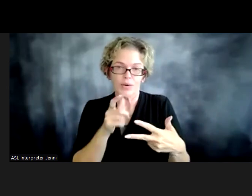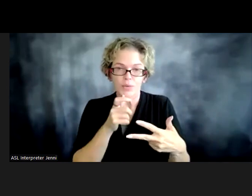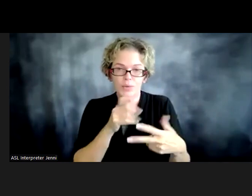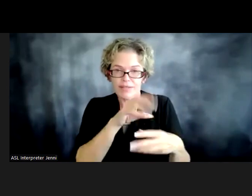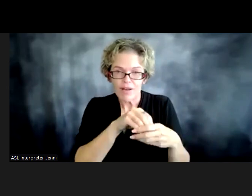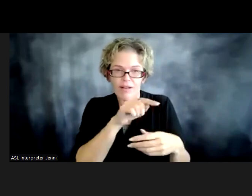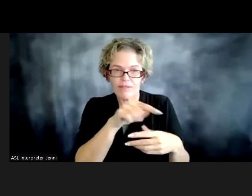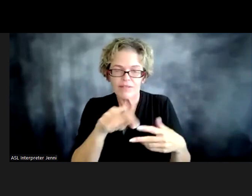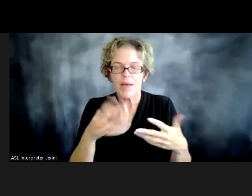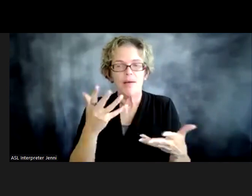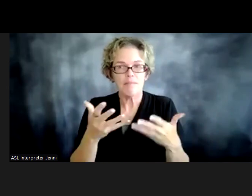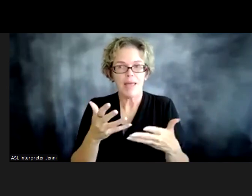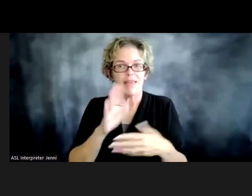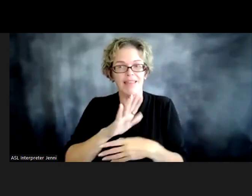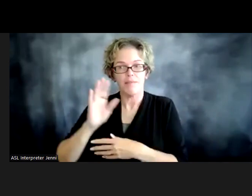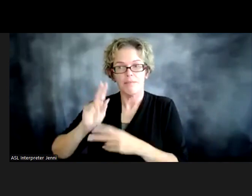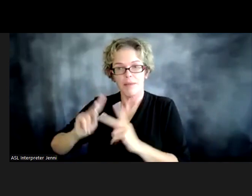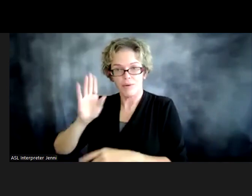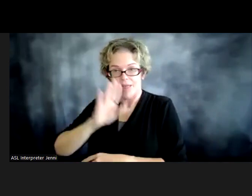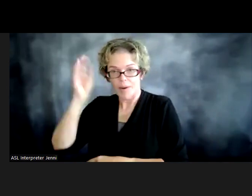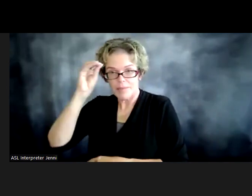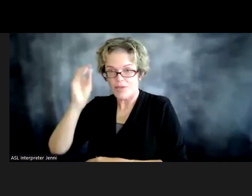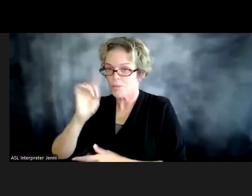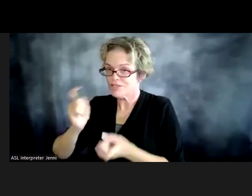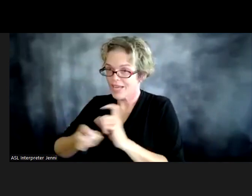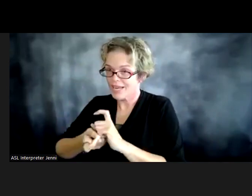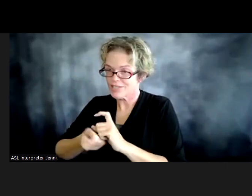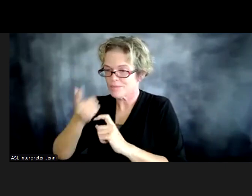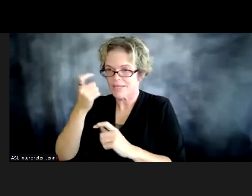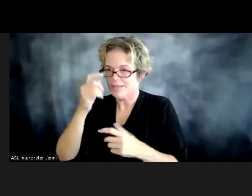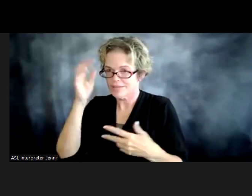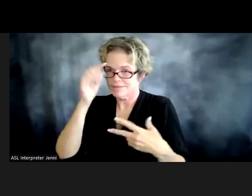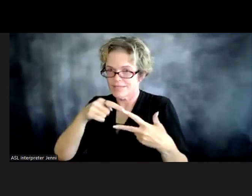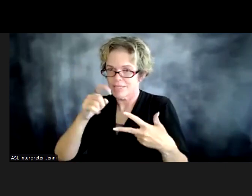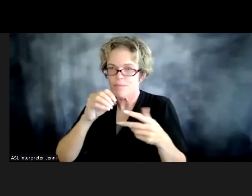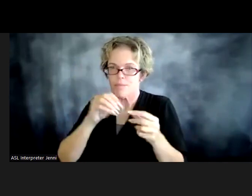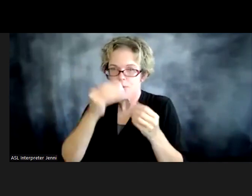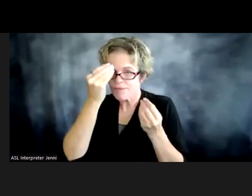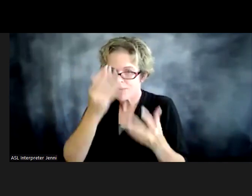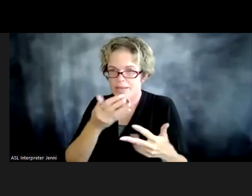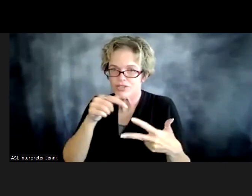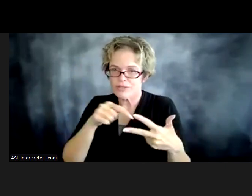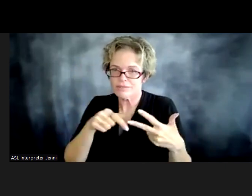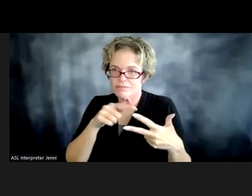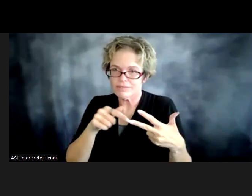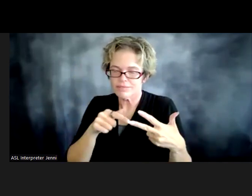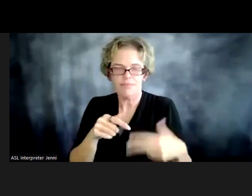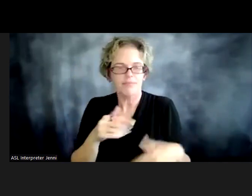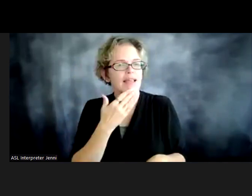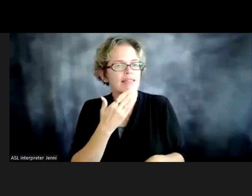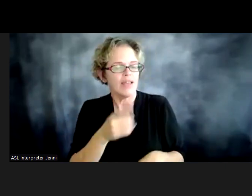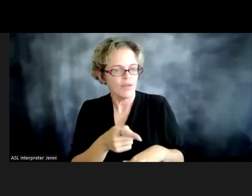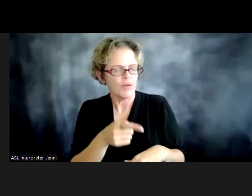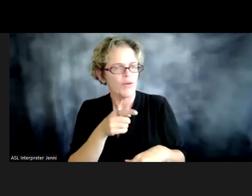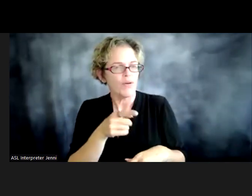people's opinions about options 2 and 3. I appreciate that, Leachy. So I think what you're really asking is, you're